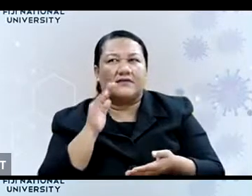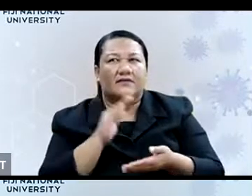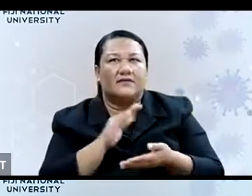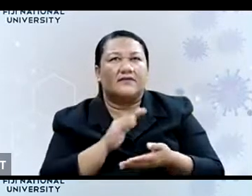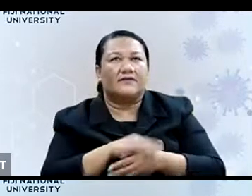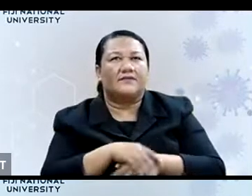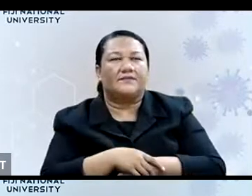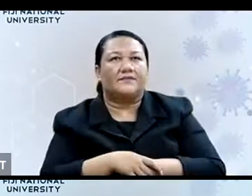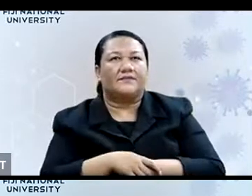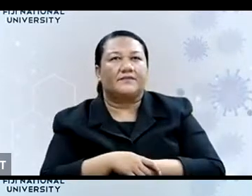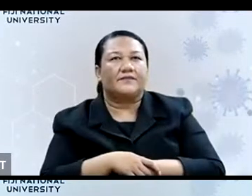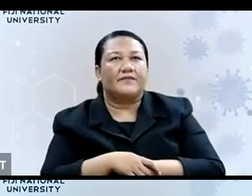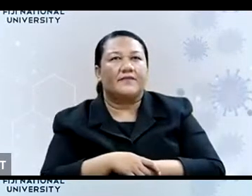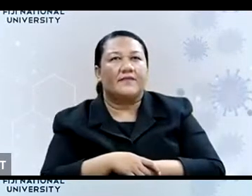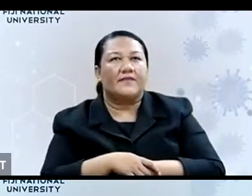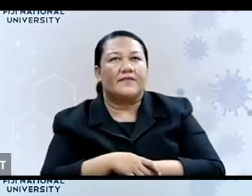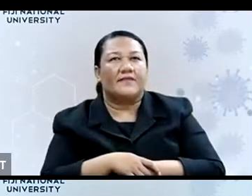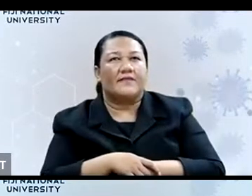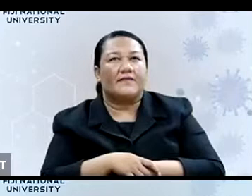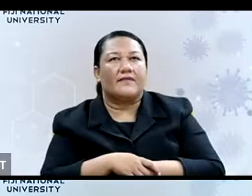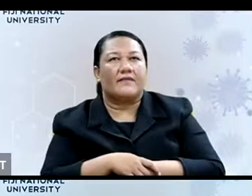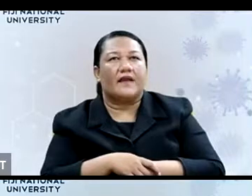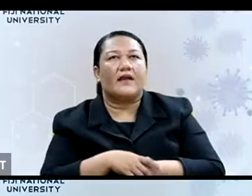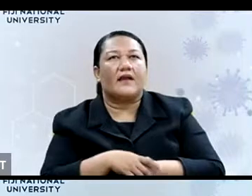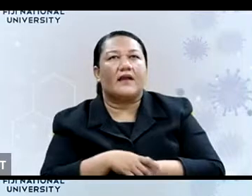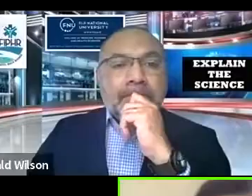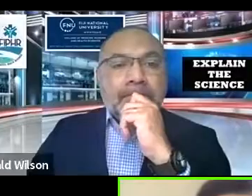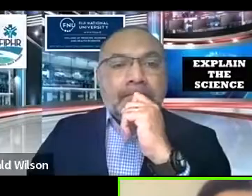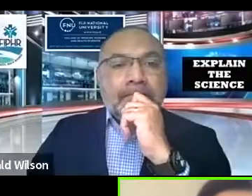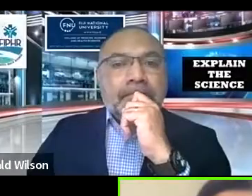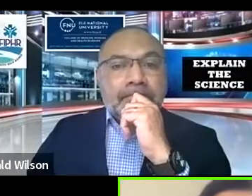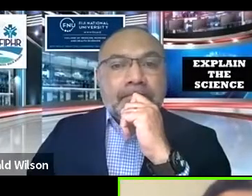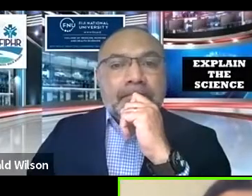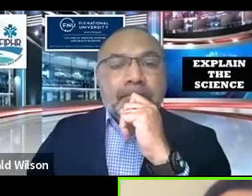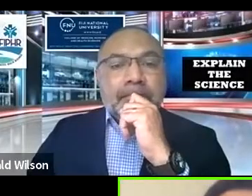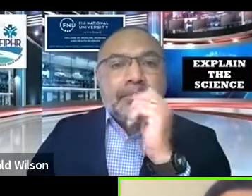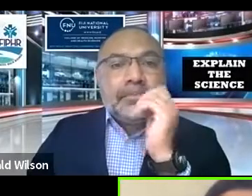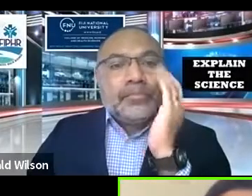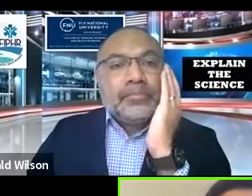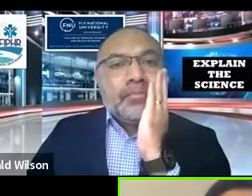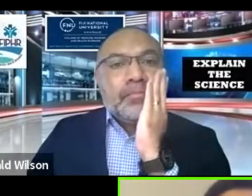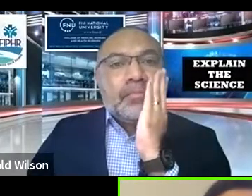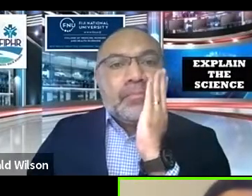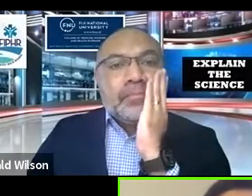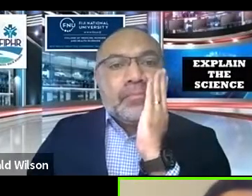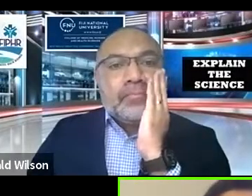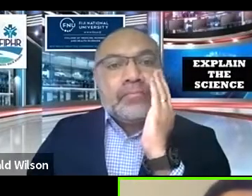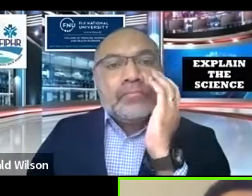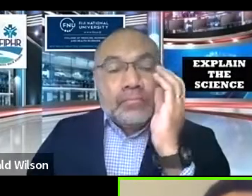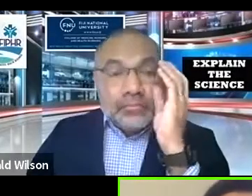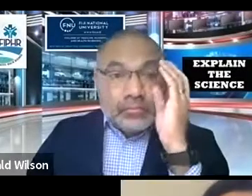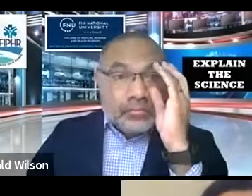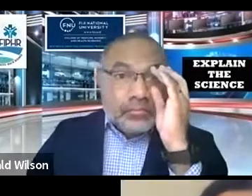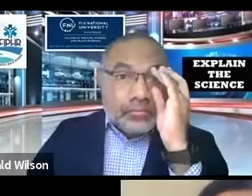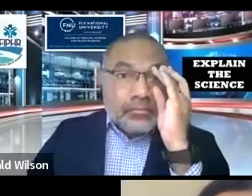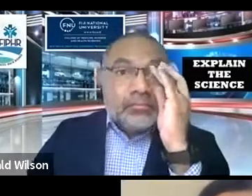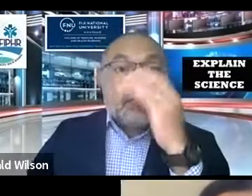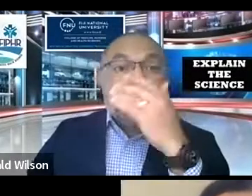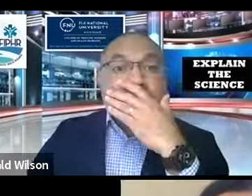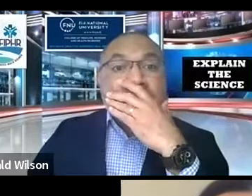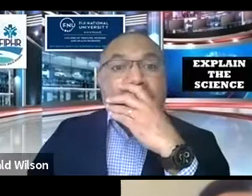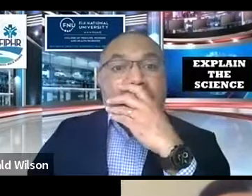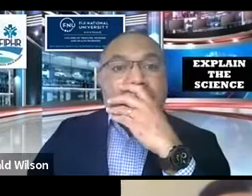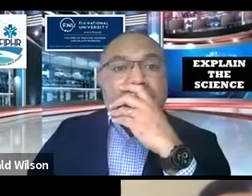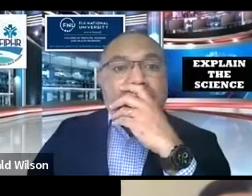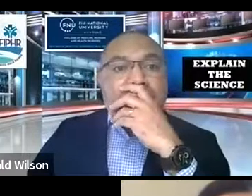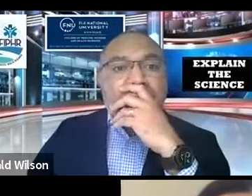I'd probably just jump in as well. So particularly in Fiji, when we say, colloquially, when we say we've got the flu,